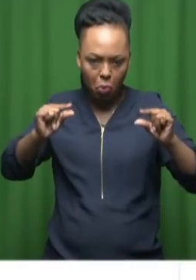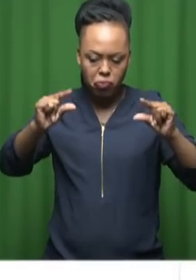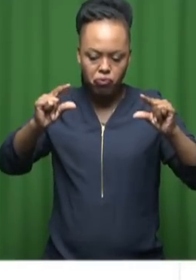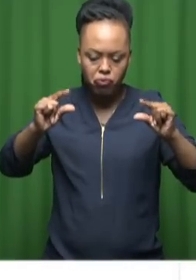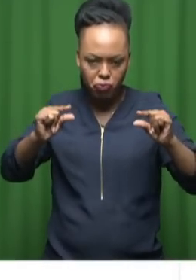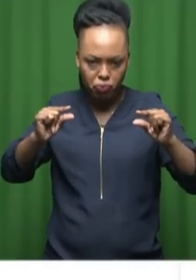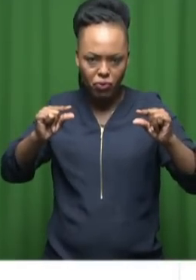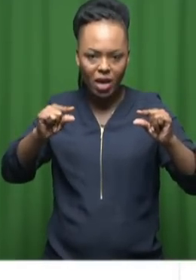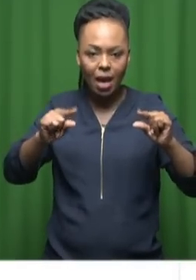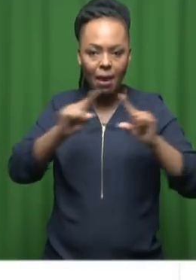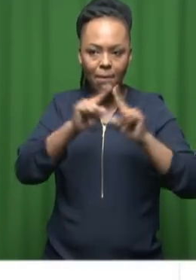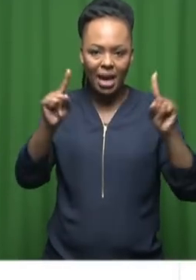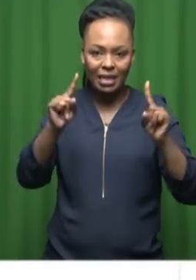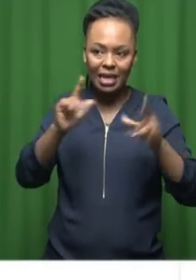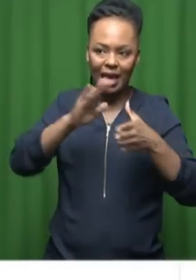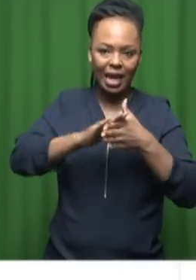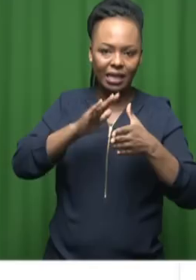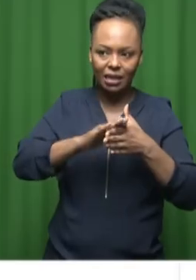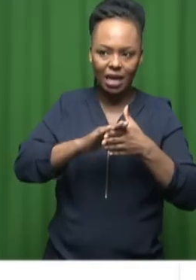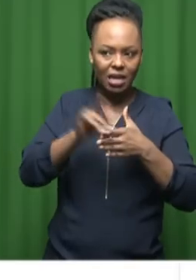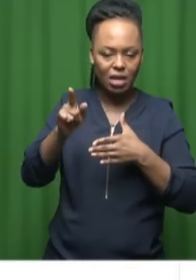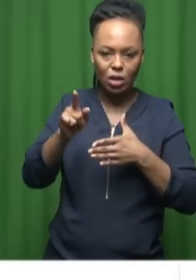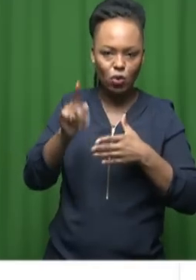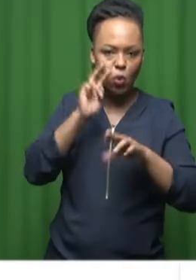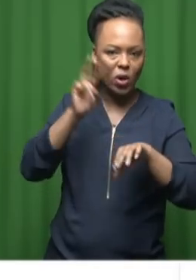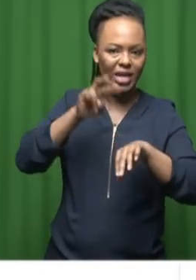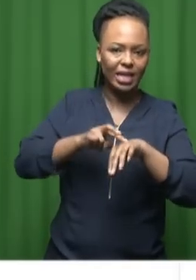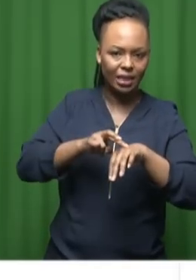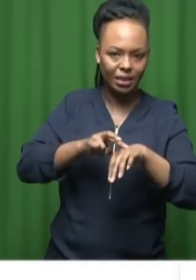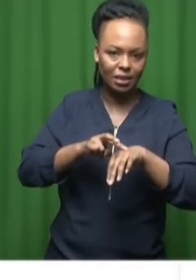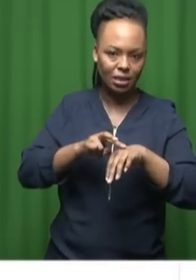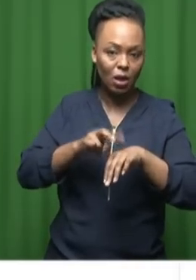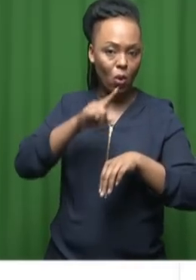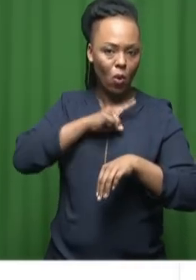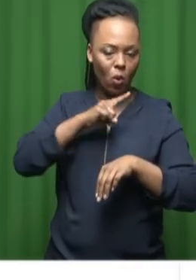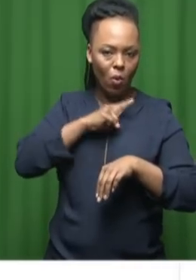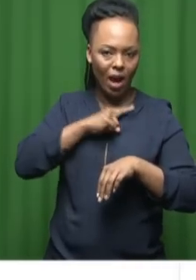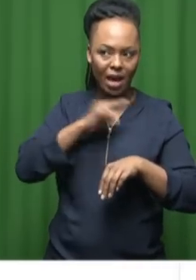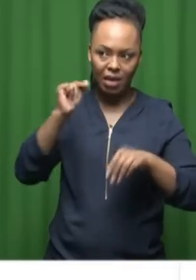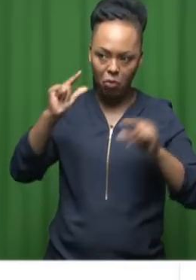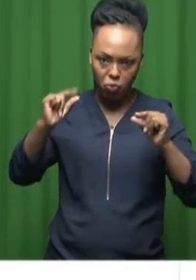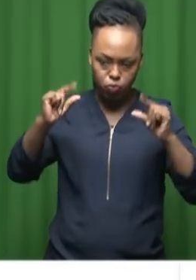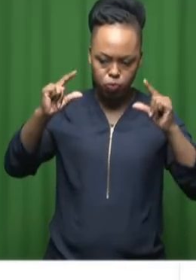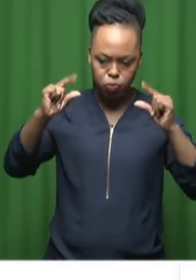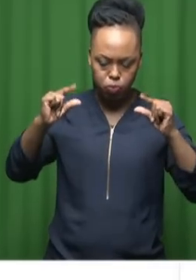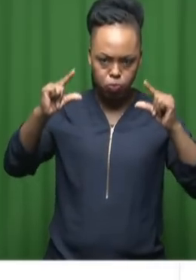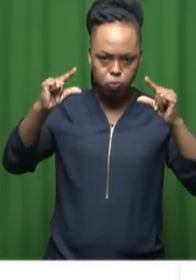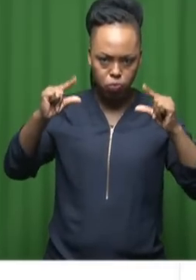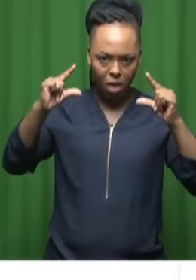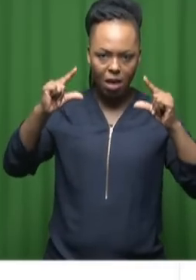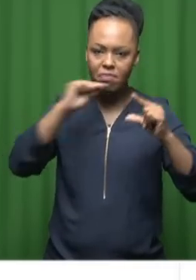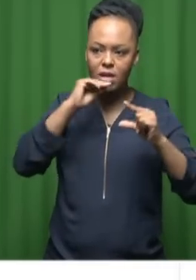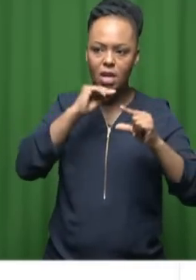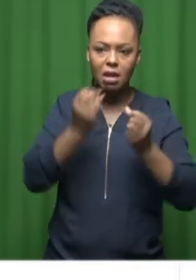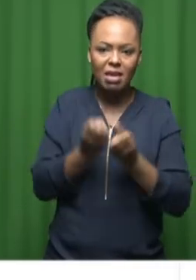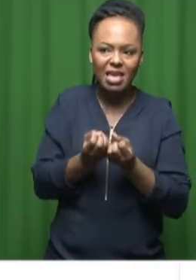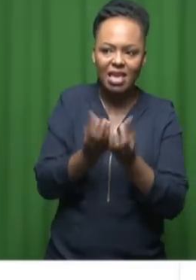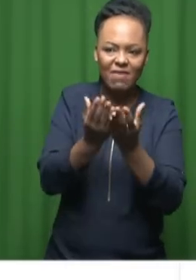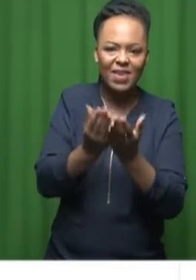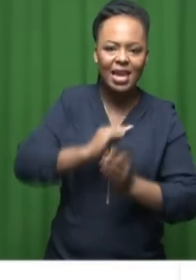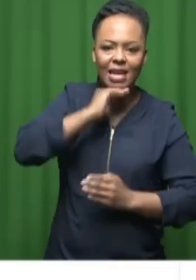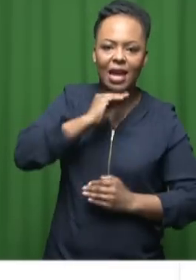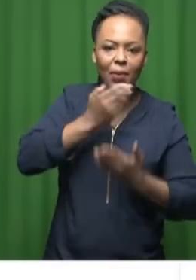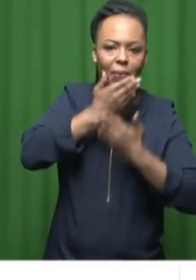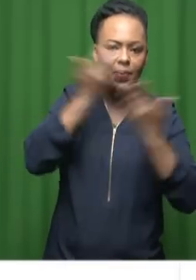there's no reason for it to go up and down because it doesn't even produce enough for our nighttime delay. This